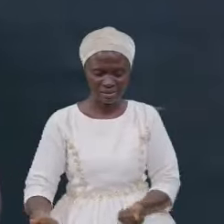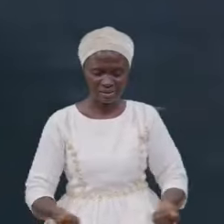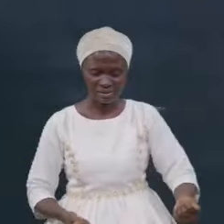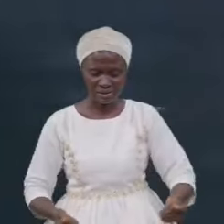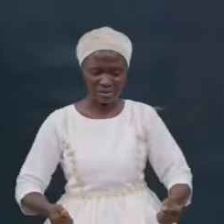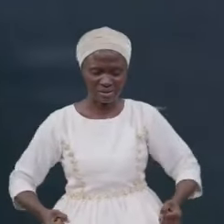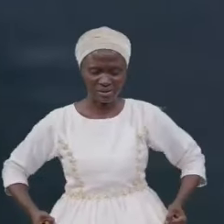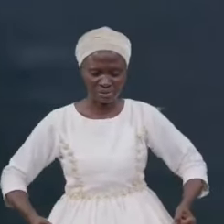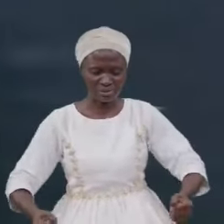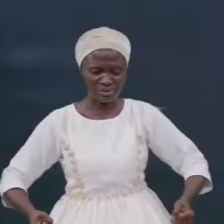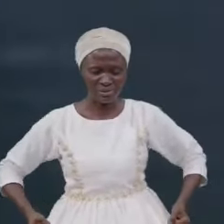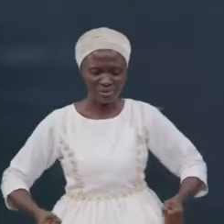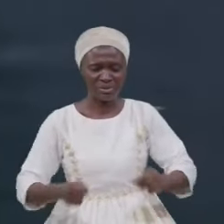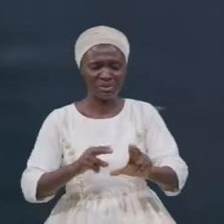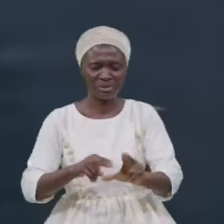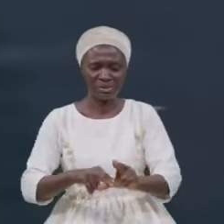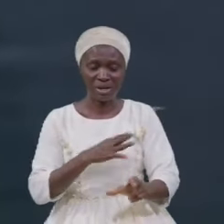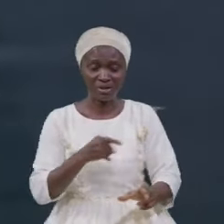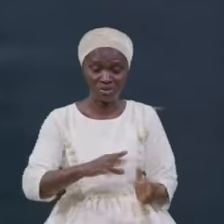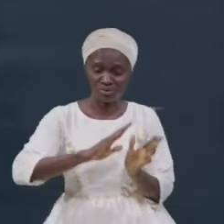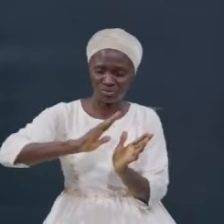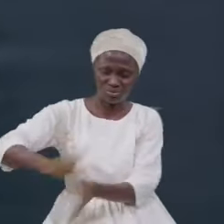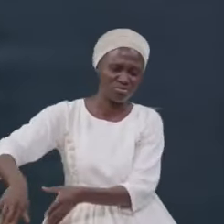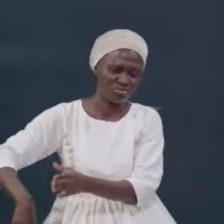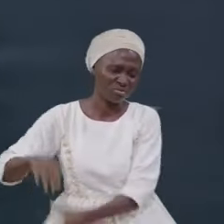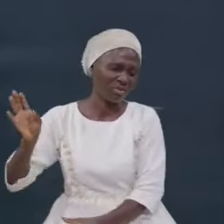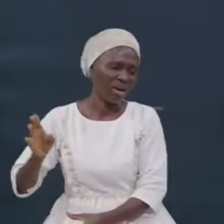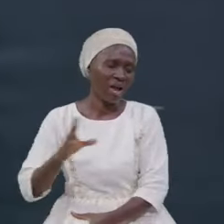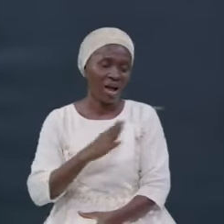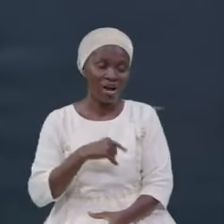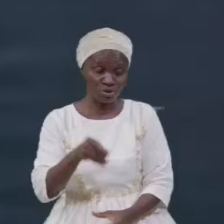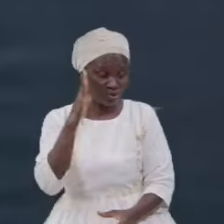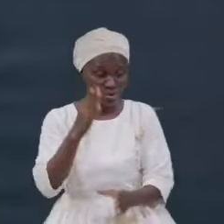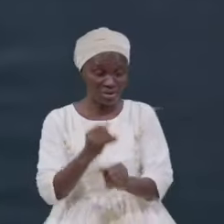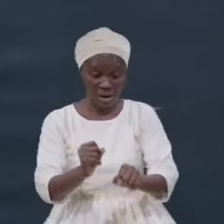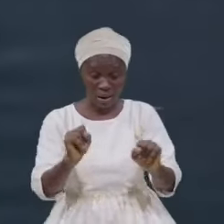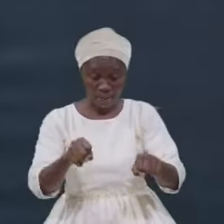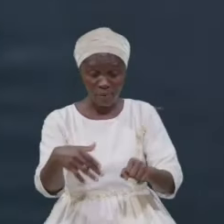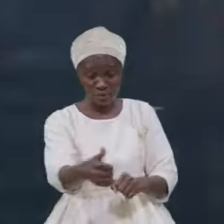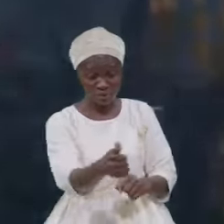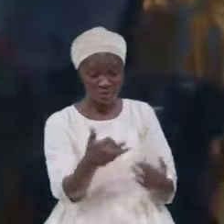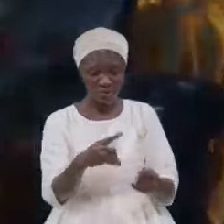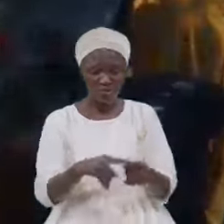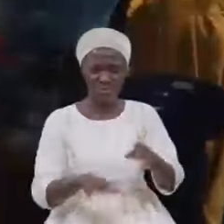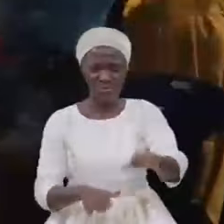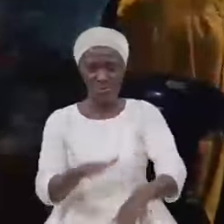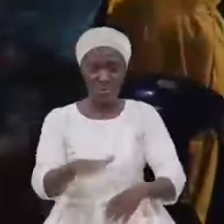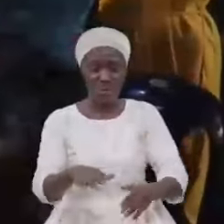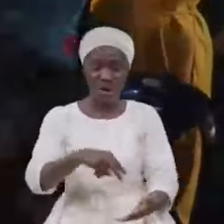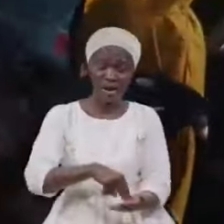yourself now to walk, to stand, even to run in Jesus' name.